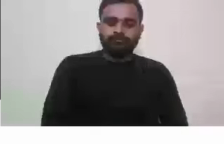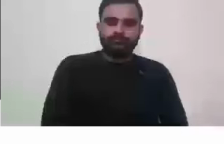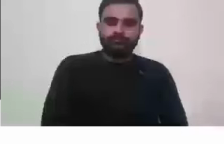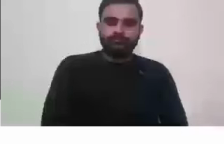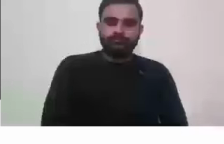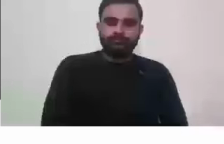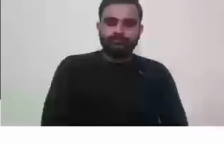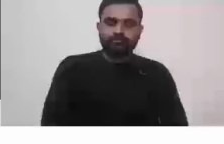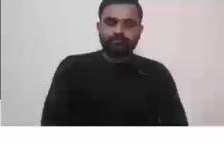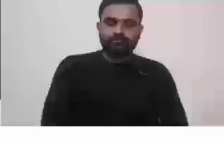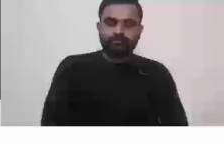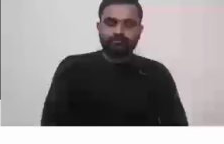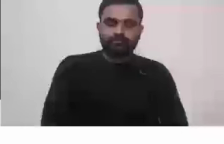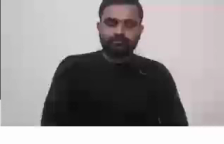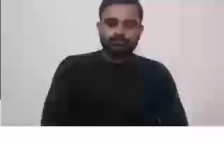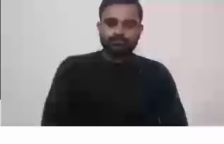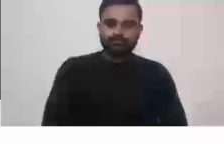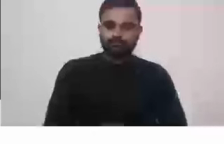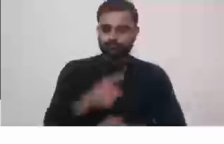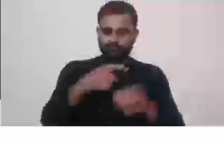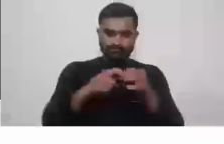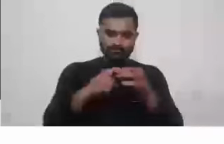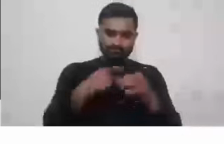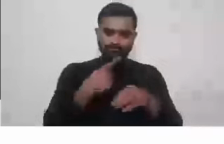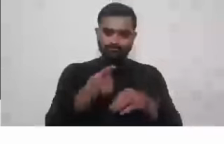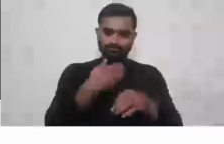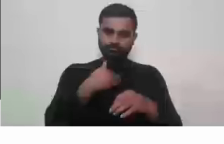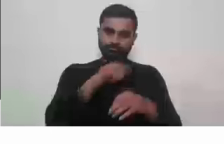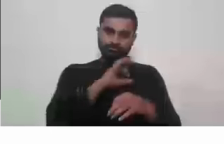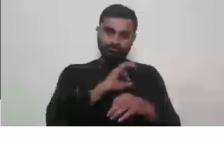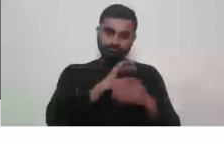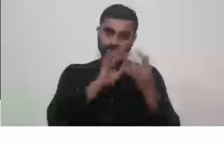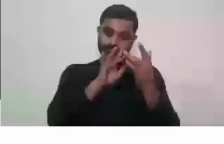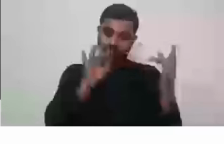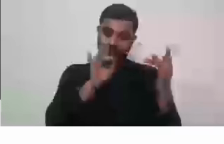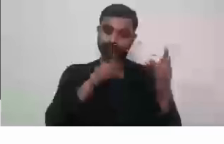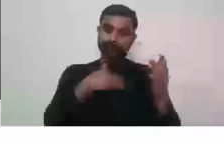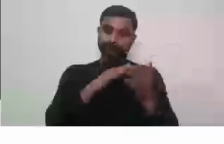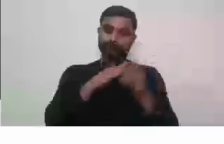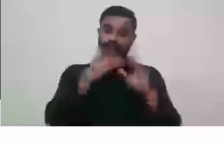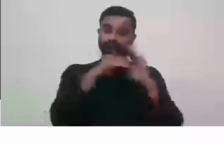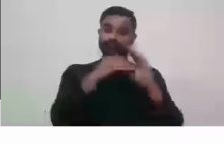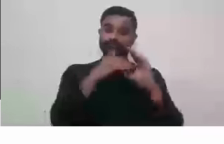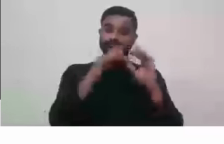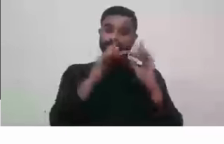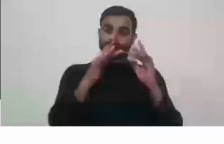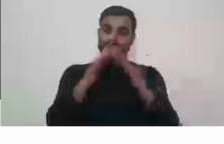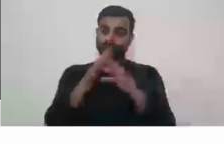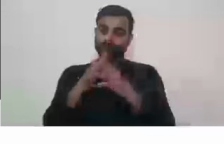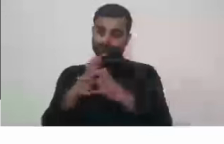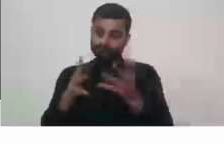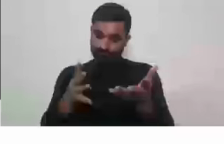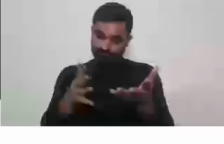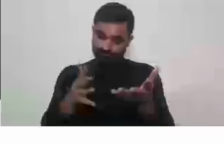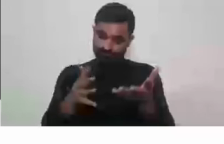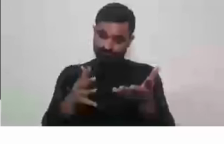Do we have anything else? Yeah, someone is saying that would like to contact. I have shared my mail ID and website. My mail